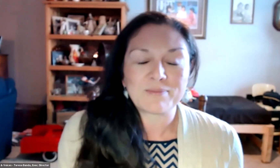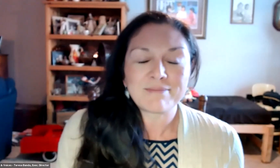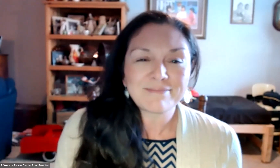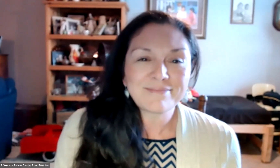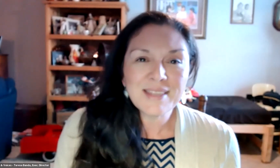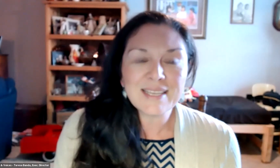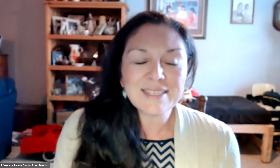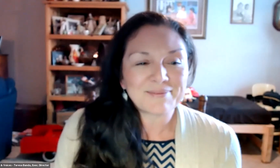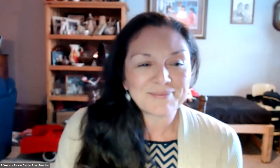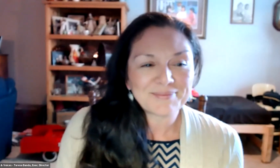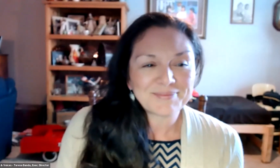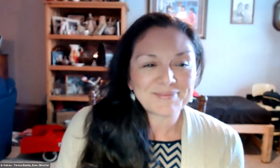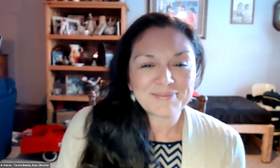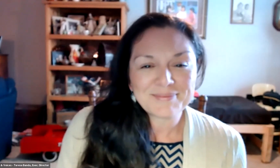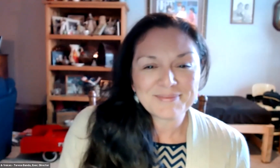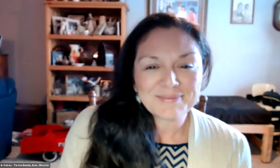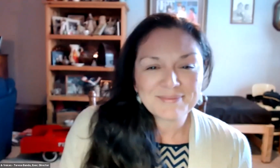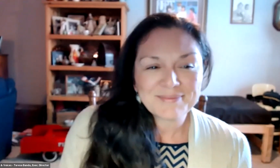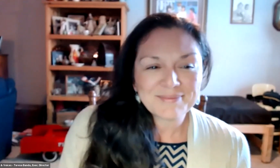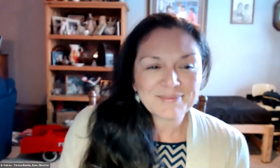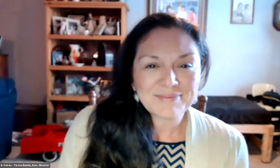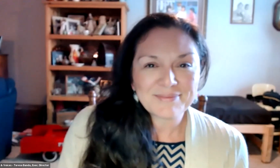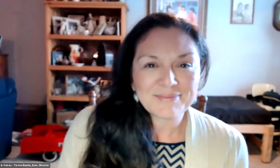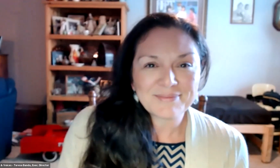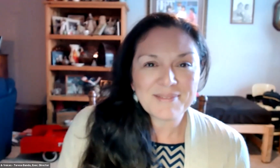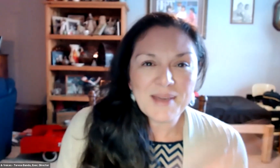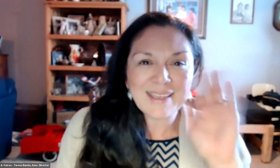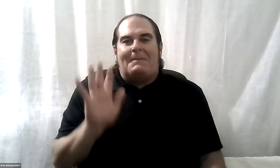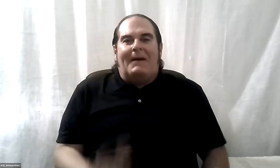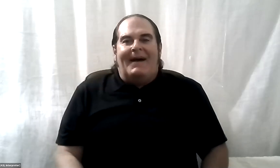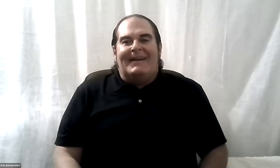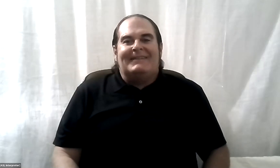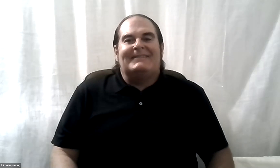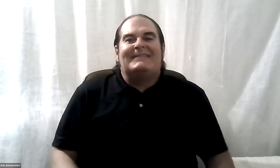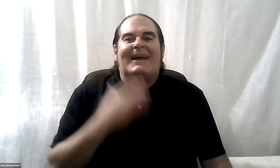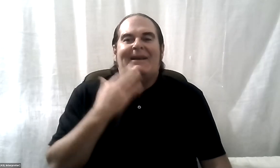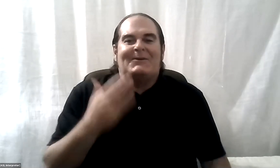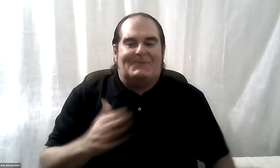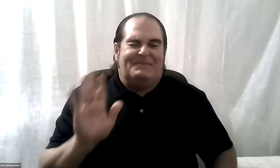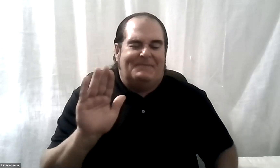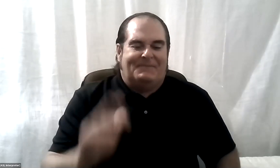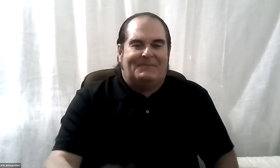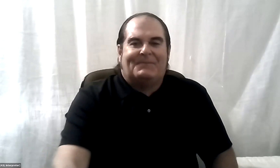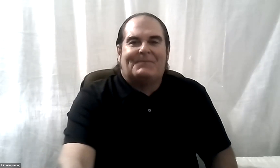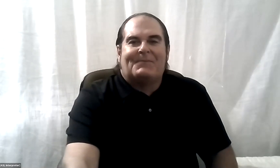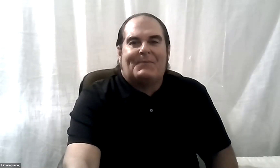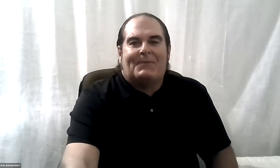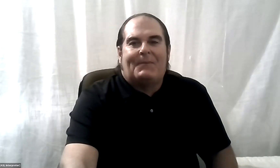all soon. Thanks. Okay, bye-bye. Bye-bye. Thank you.